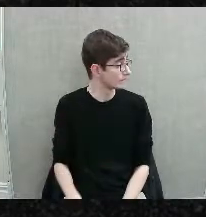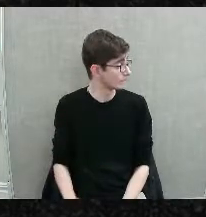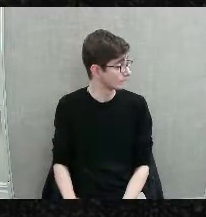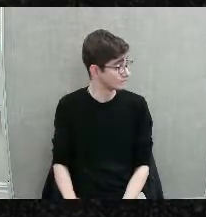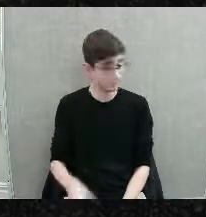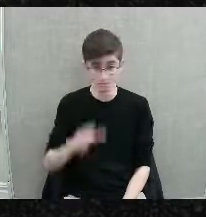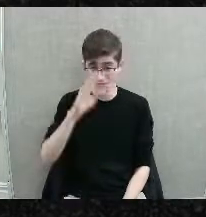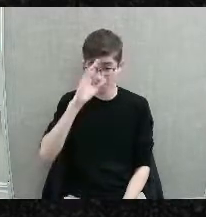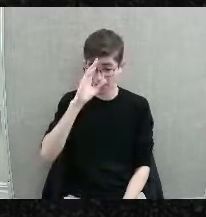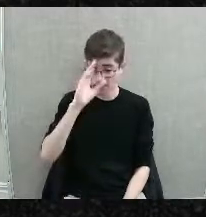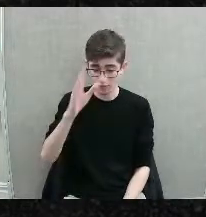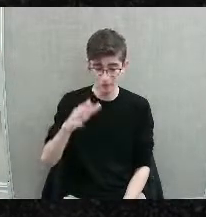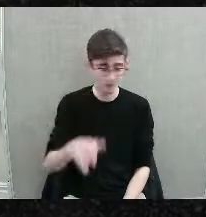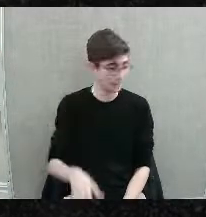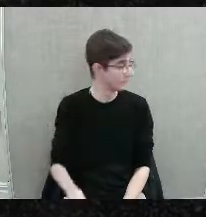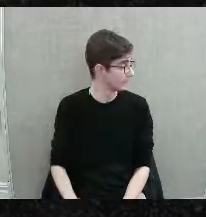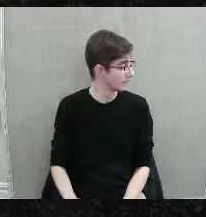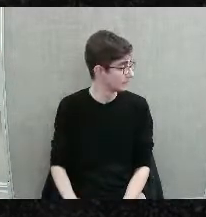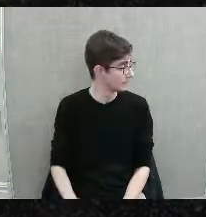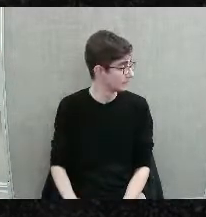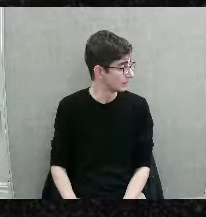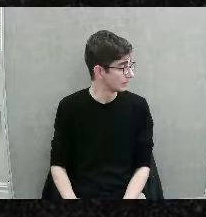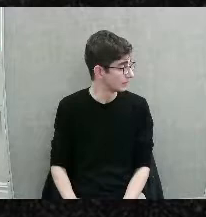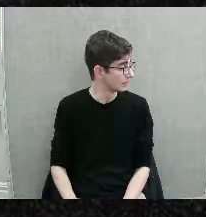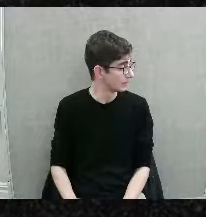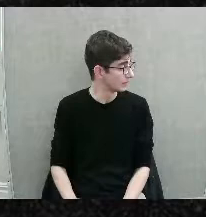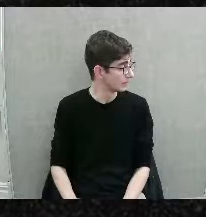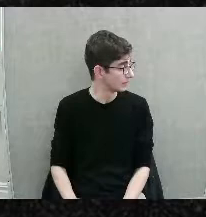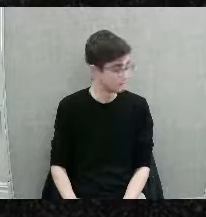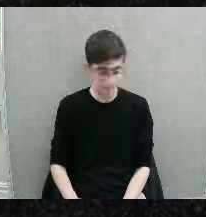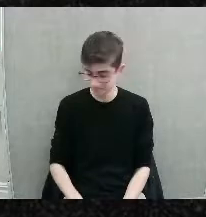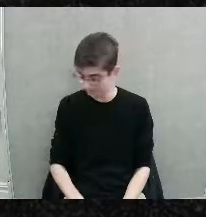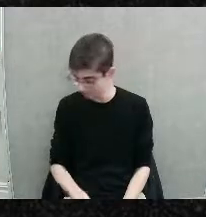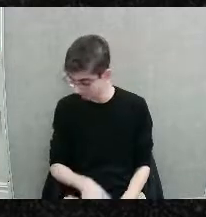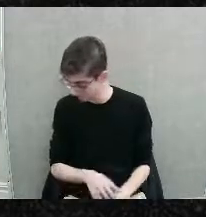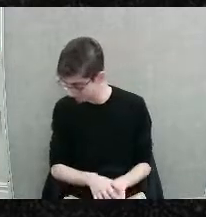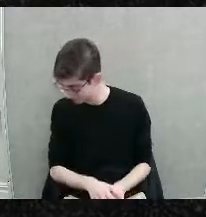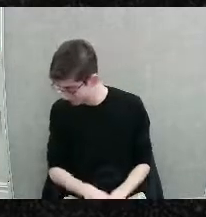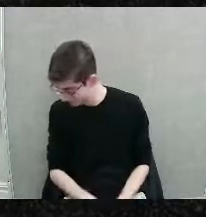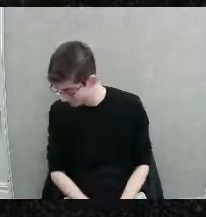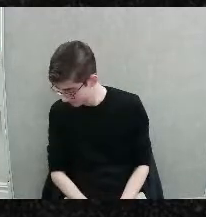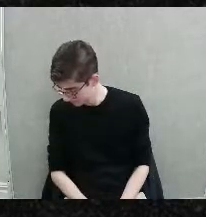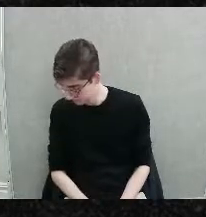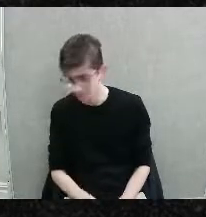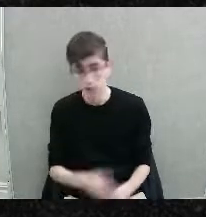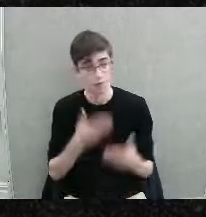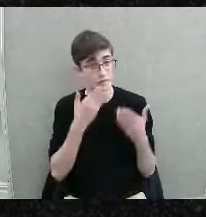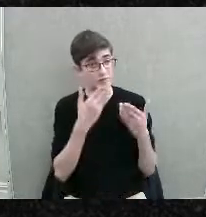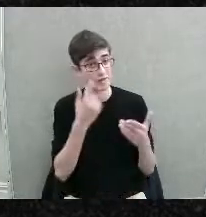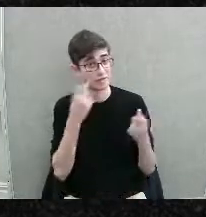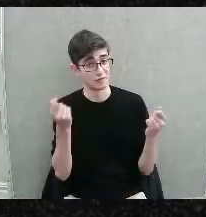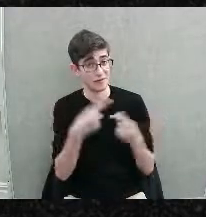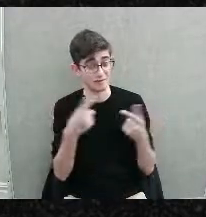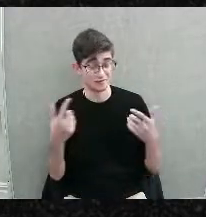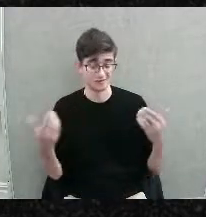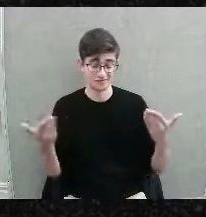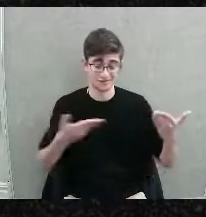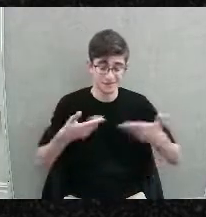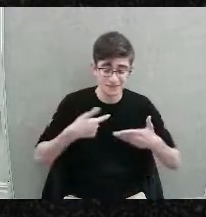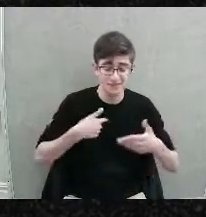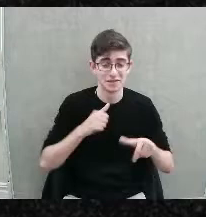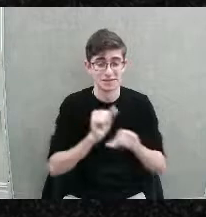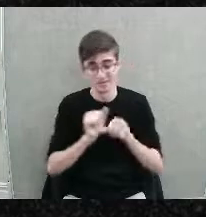Hello. I also want to thank BCRW and for all the work organizing this event and through the